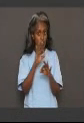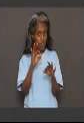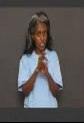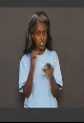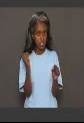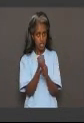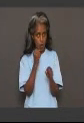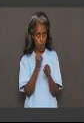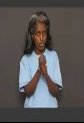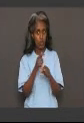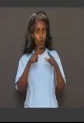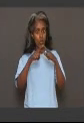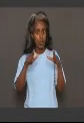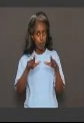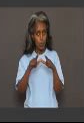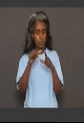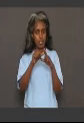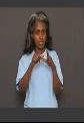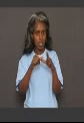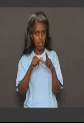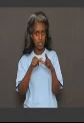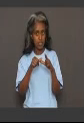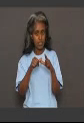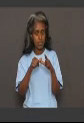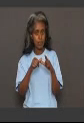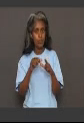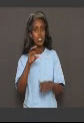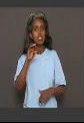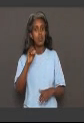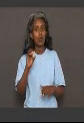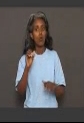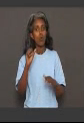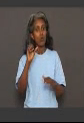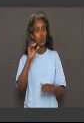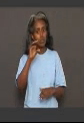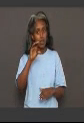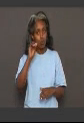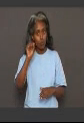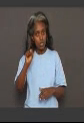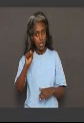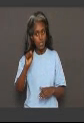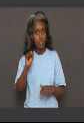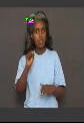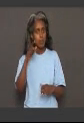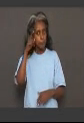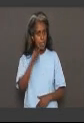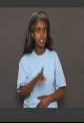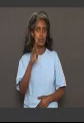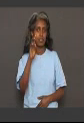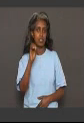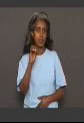work on complementary angles, the cosine must be 70.